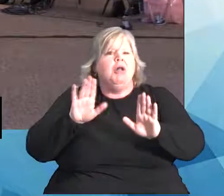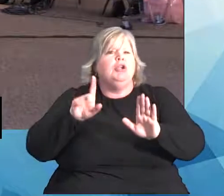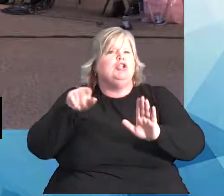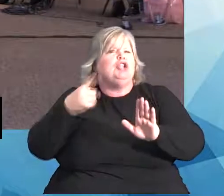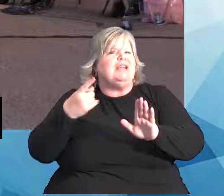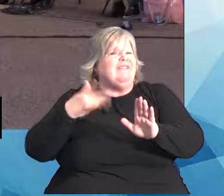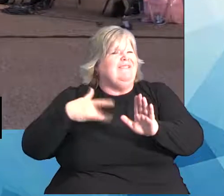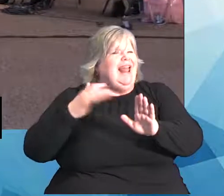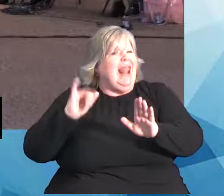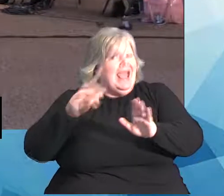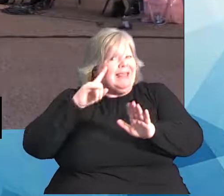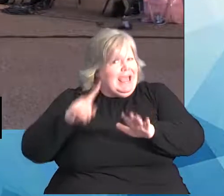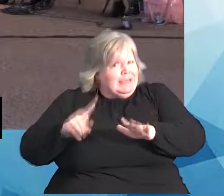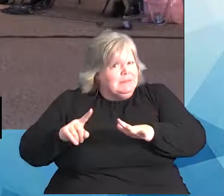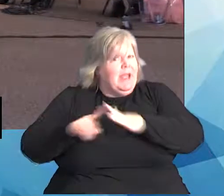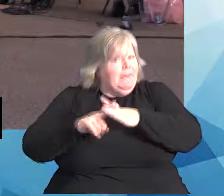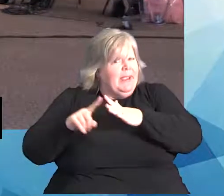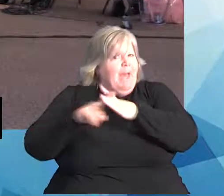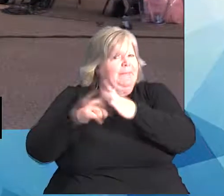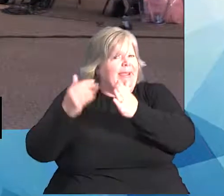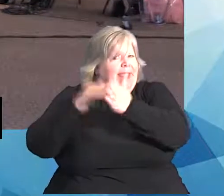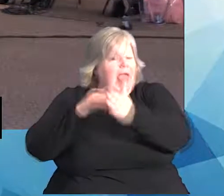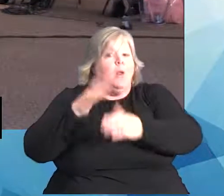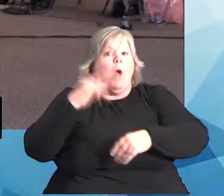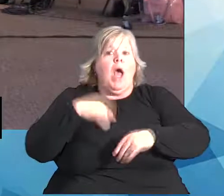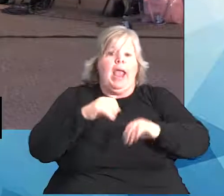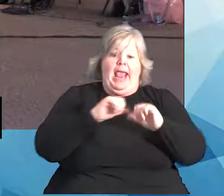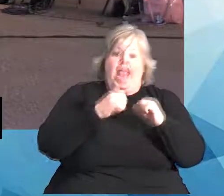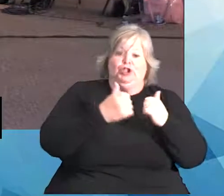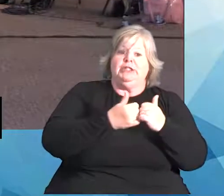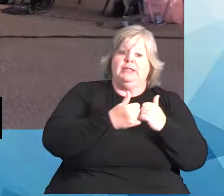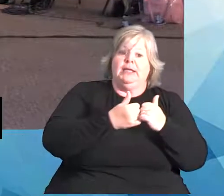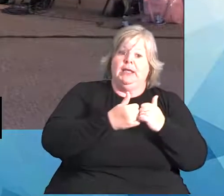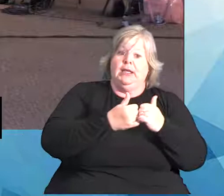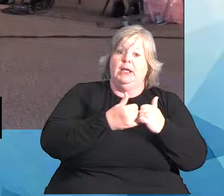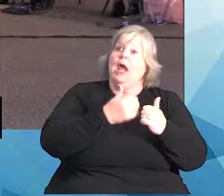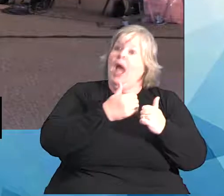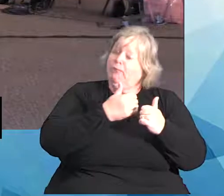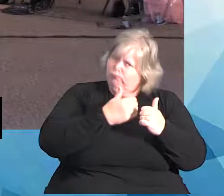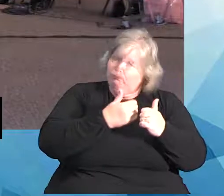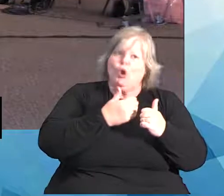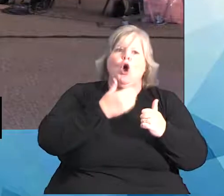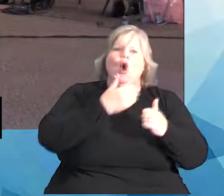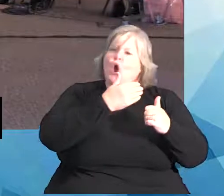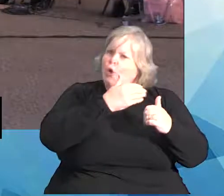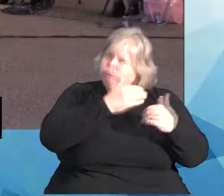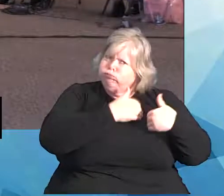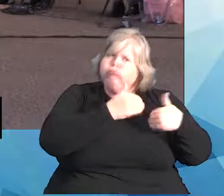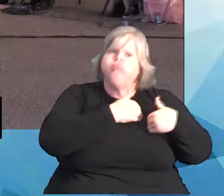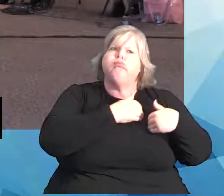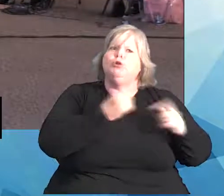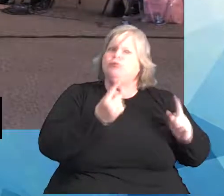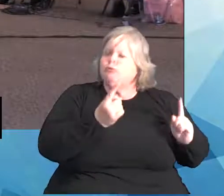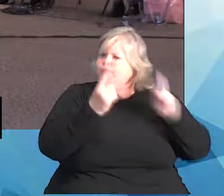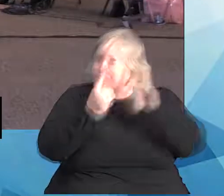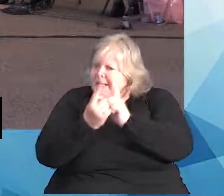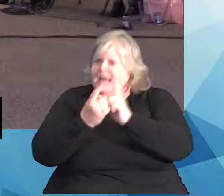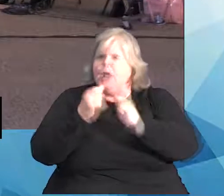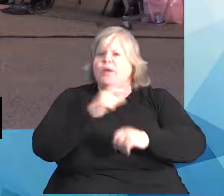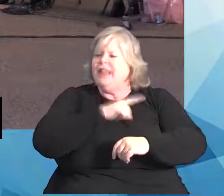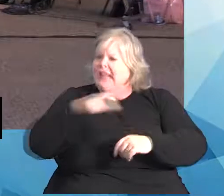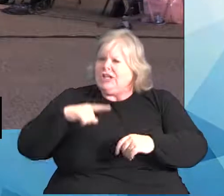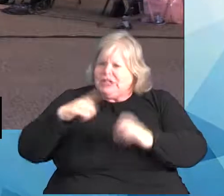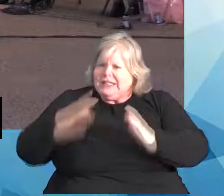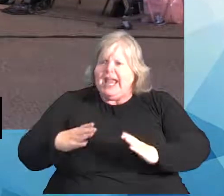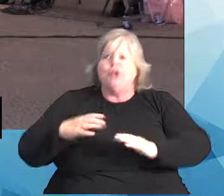keeps coming back to me, that the agency has a good job of, you know, going to the legislature and having those conversations. Superintendent Reichman does it a great deal,